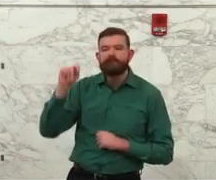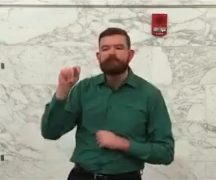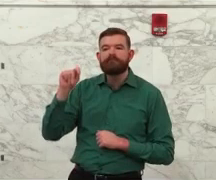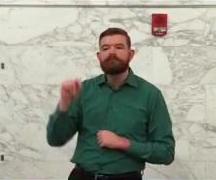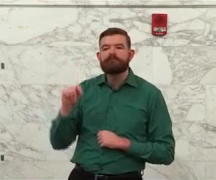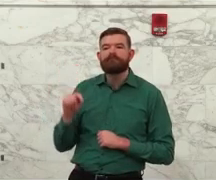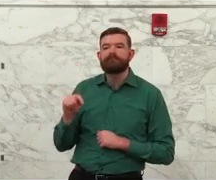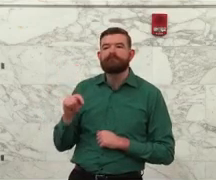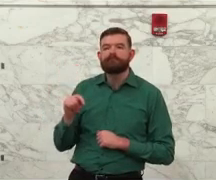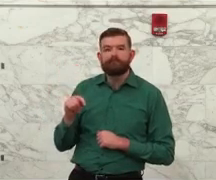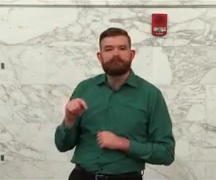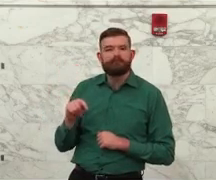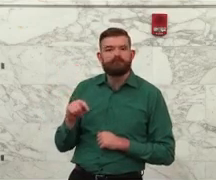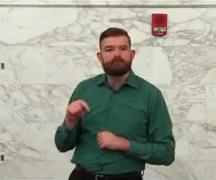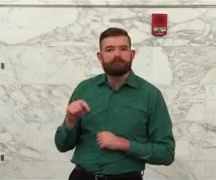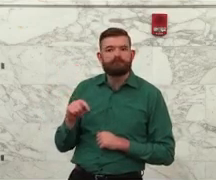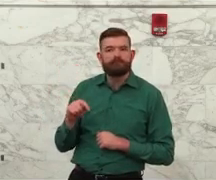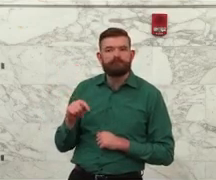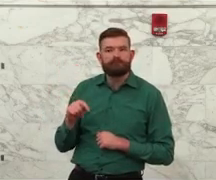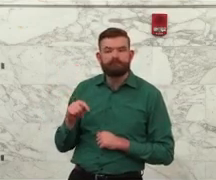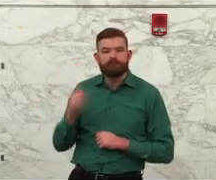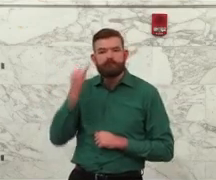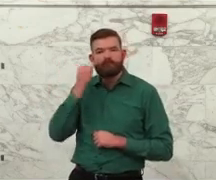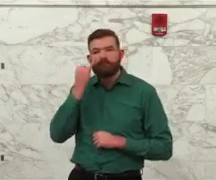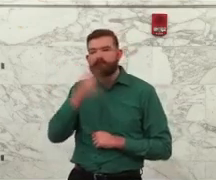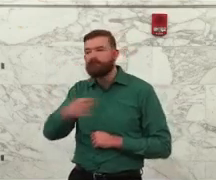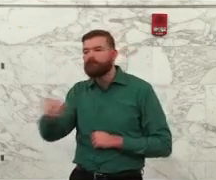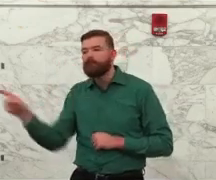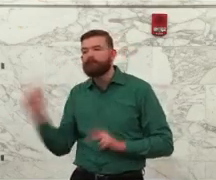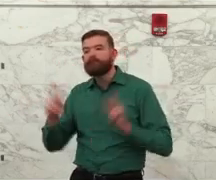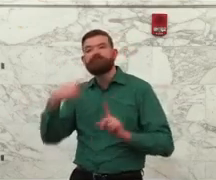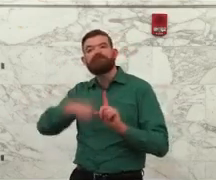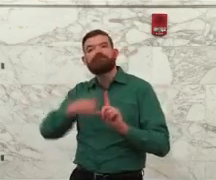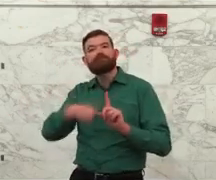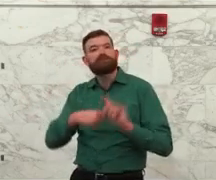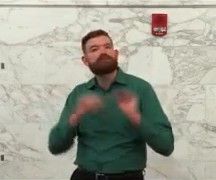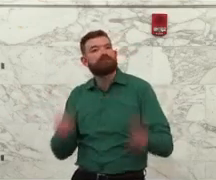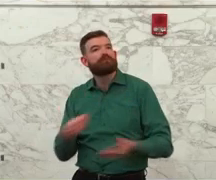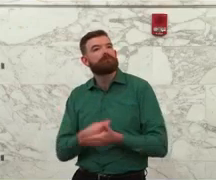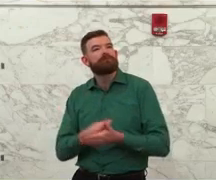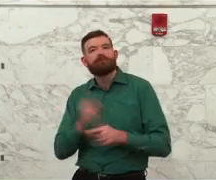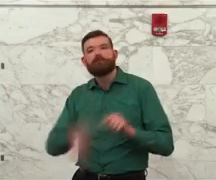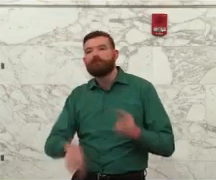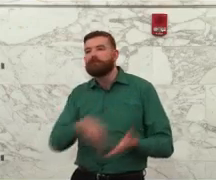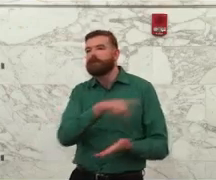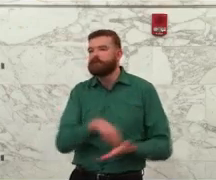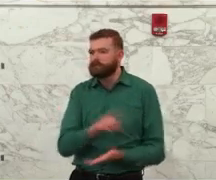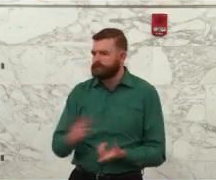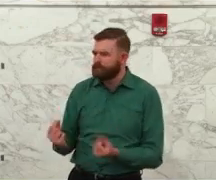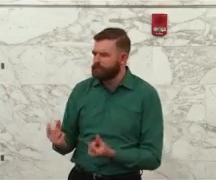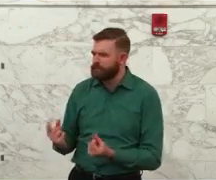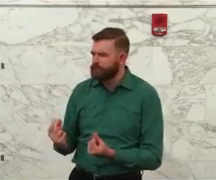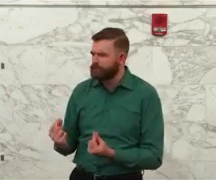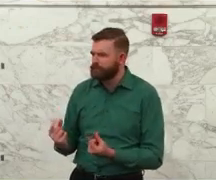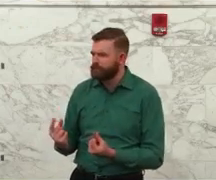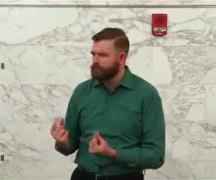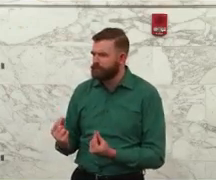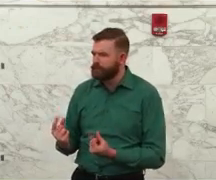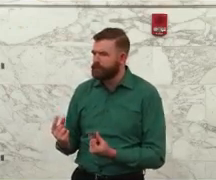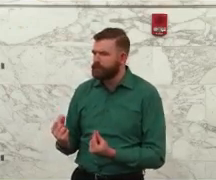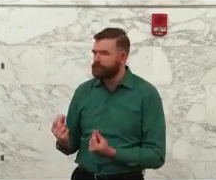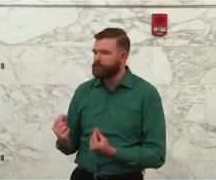And what should people be paying their rent on the first? I've been pleading, and we've done some of this already by